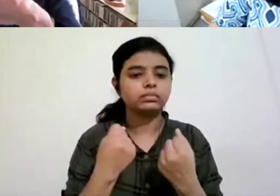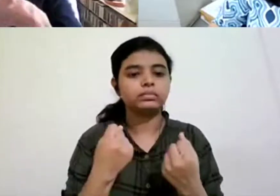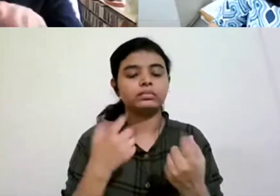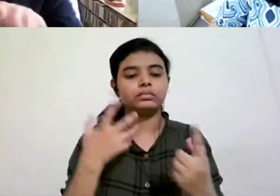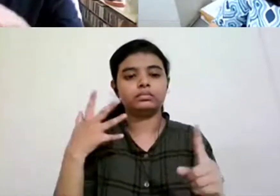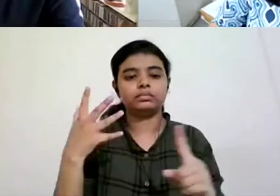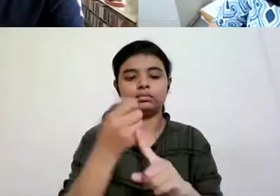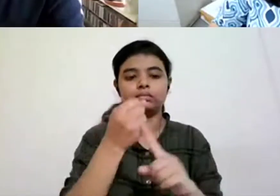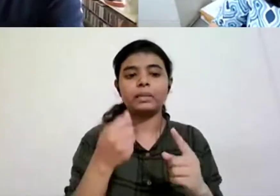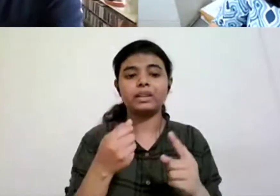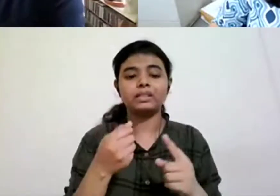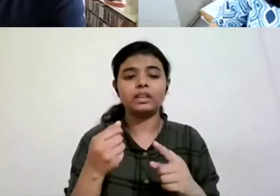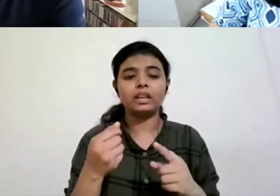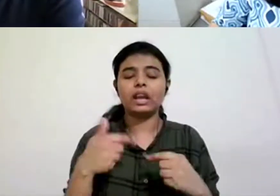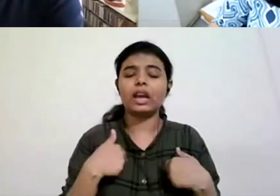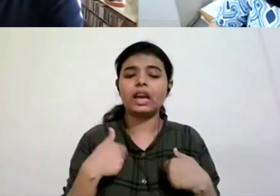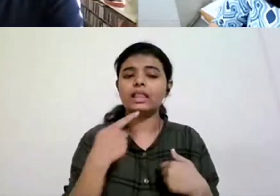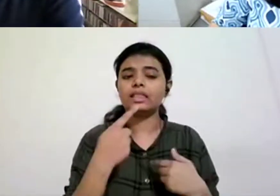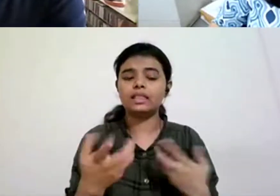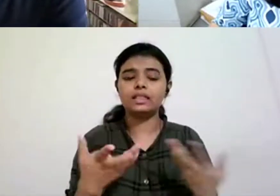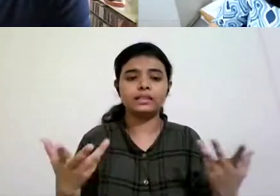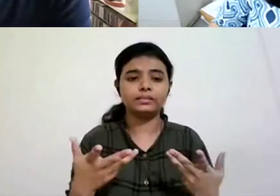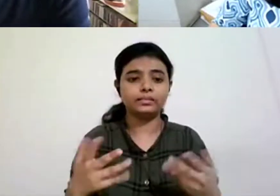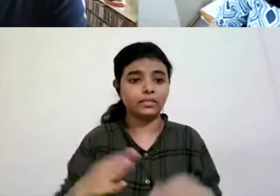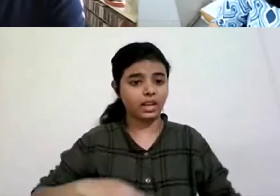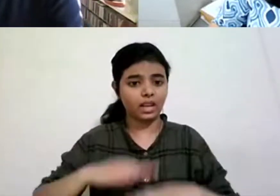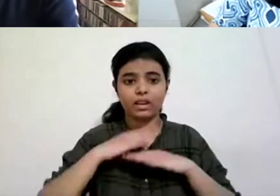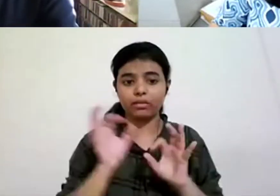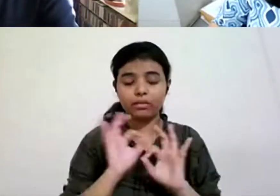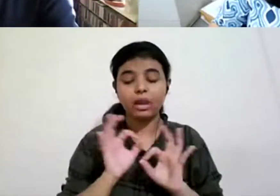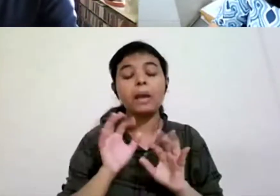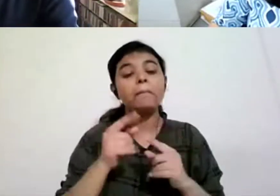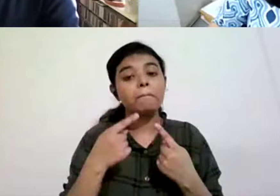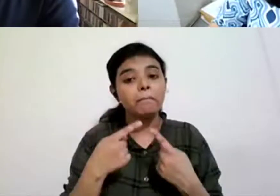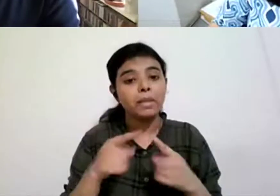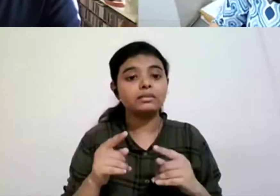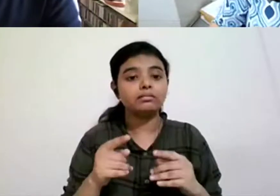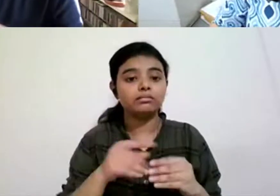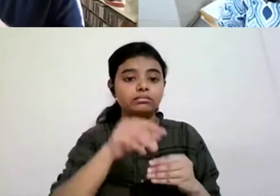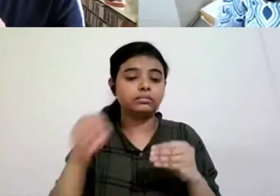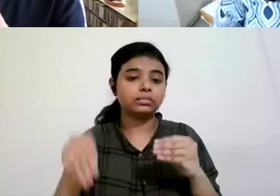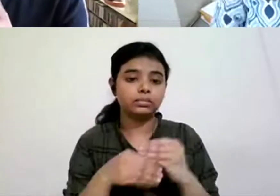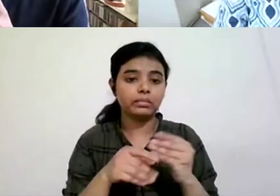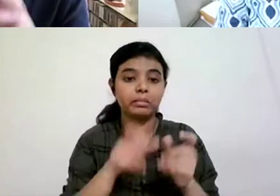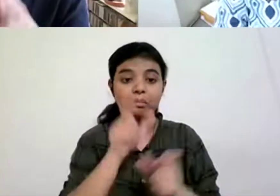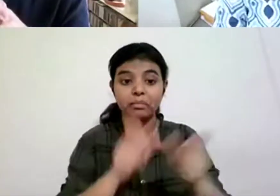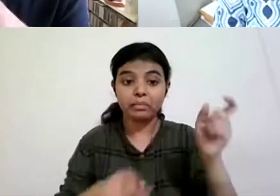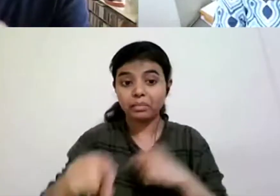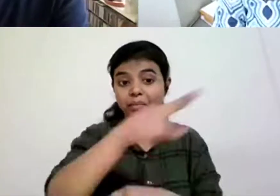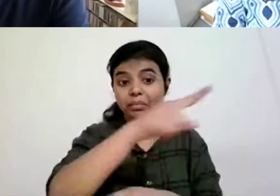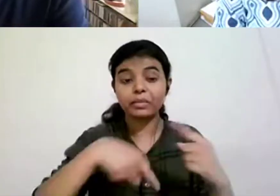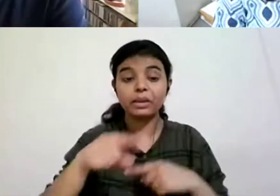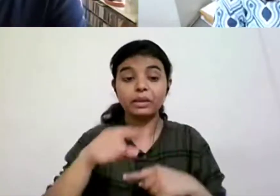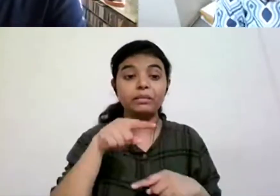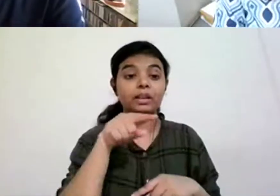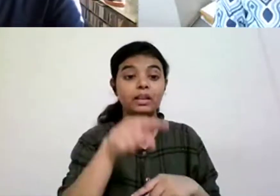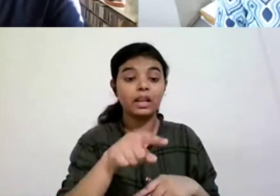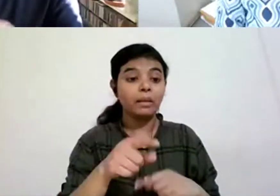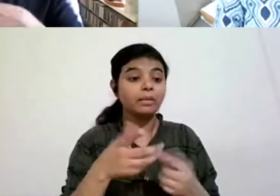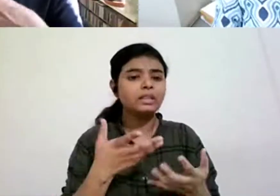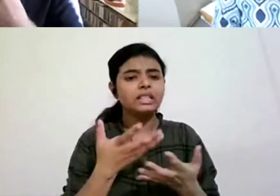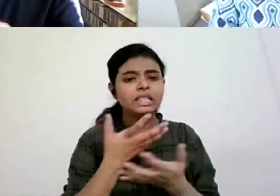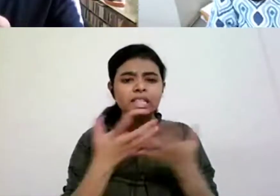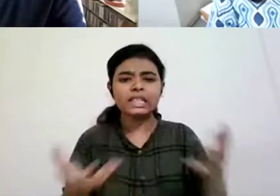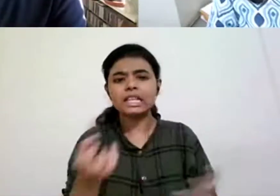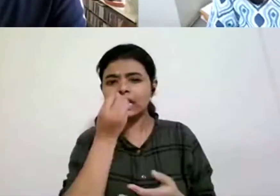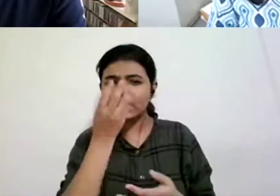but nevertheless, I do think that a lot of people love to love to use tangible objects